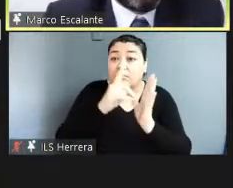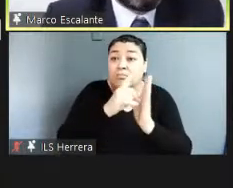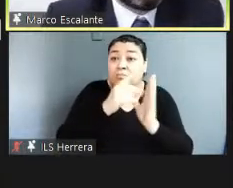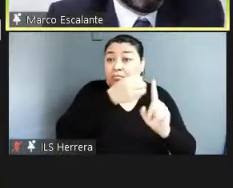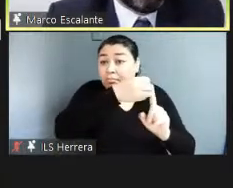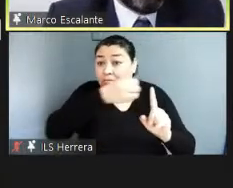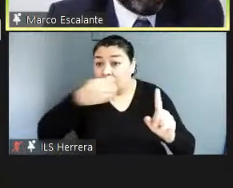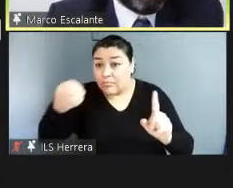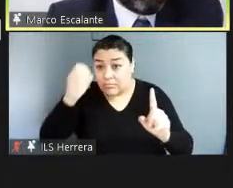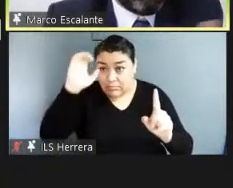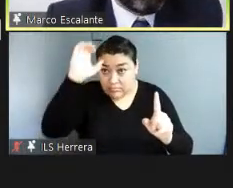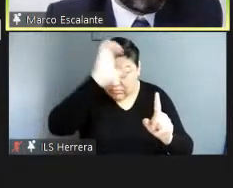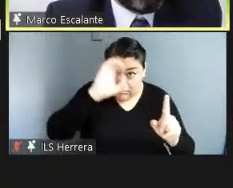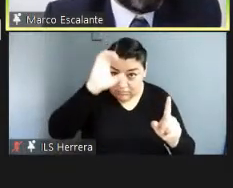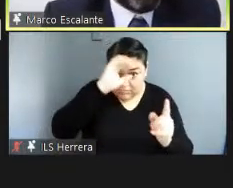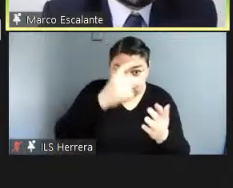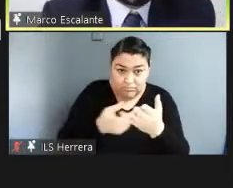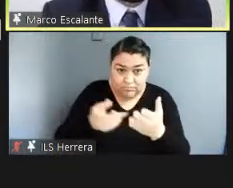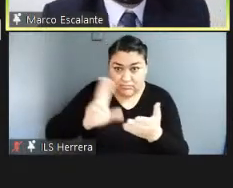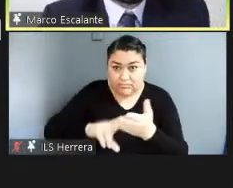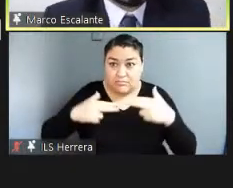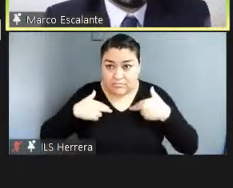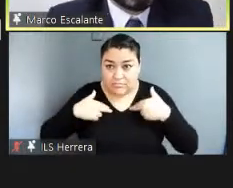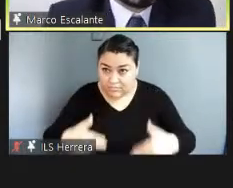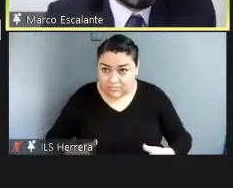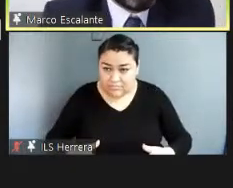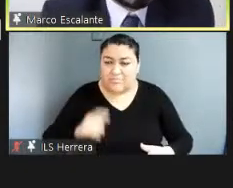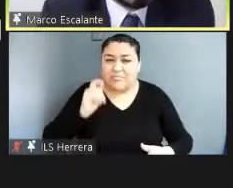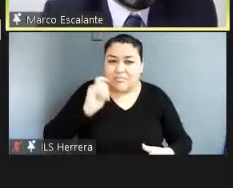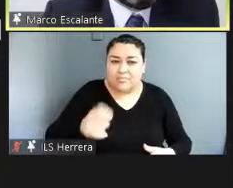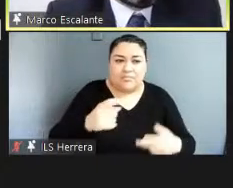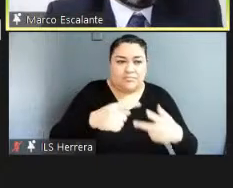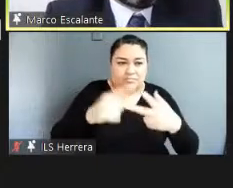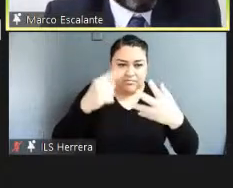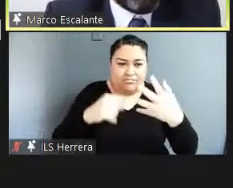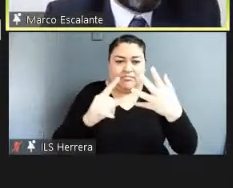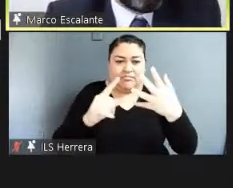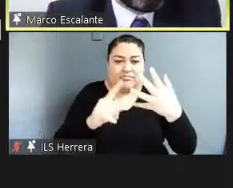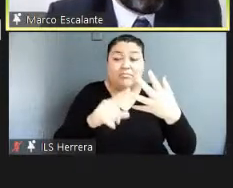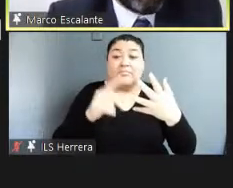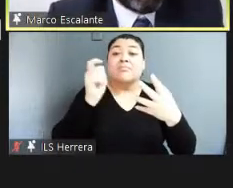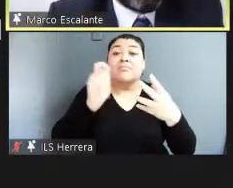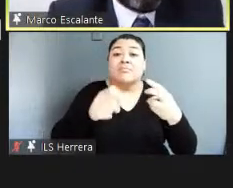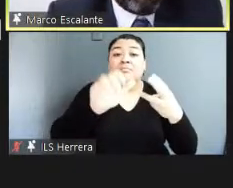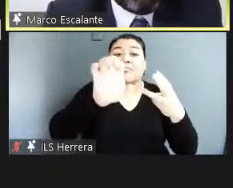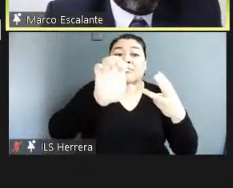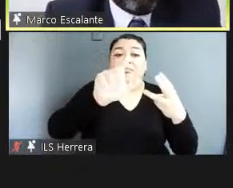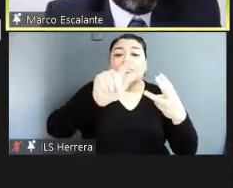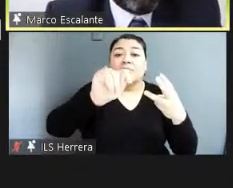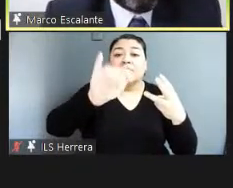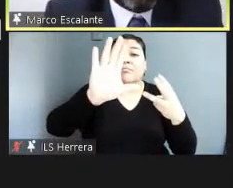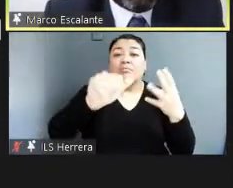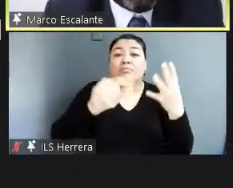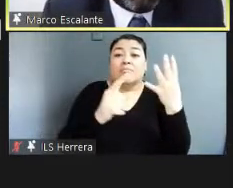medicine, methodological and instrumental capability in sciences and